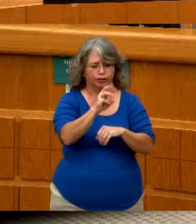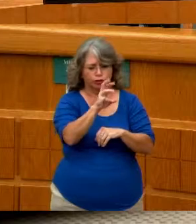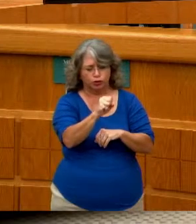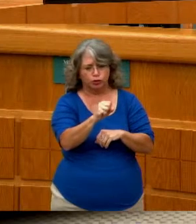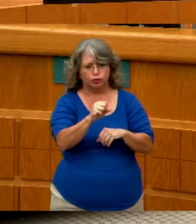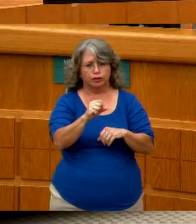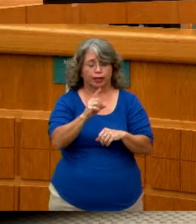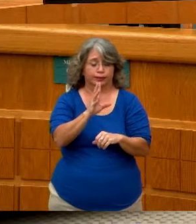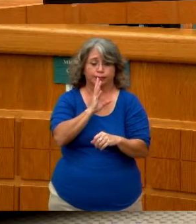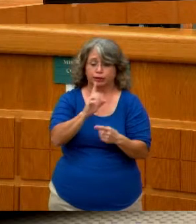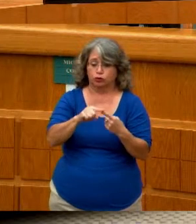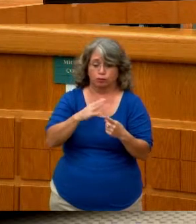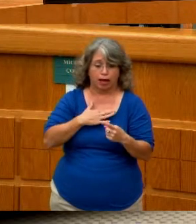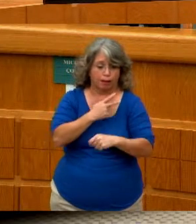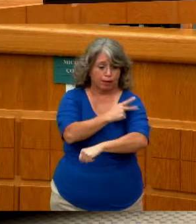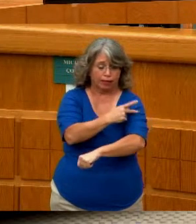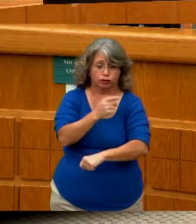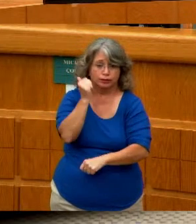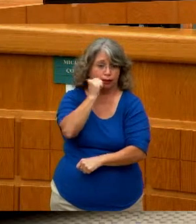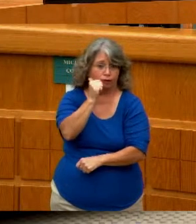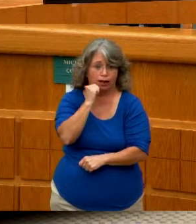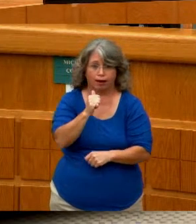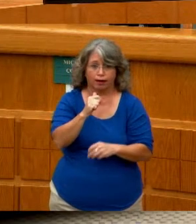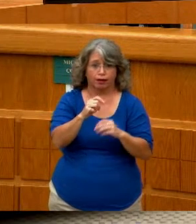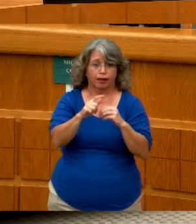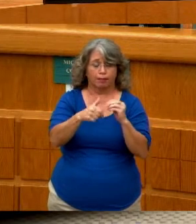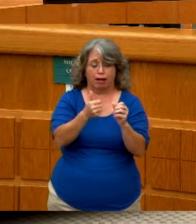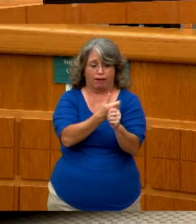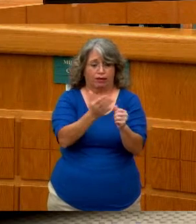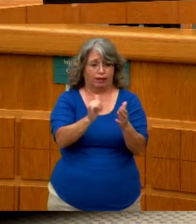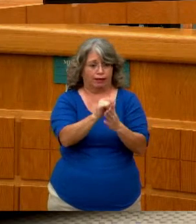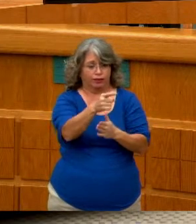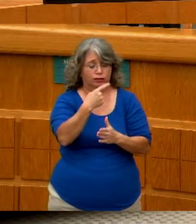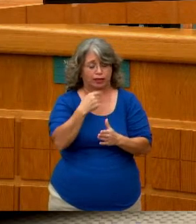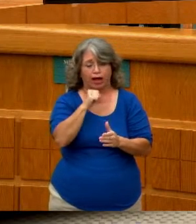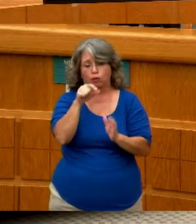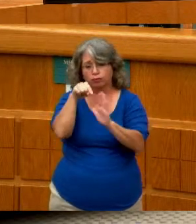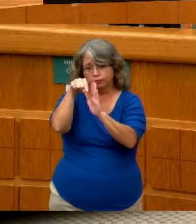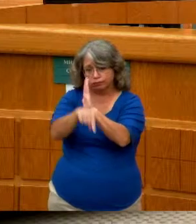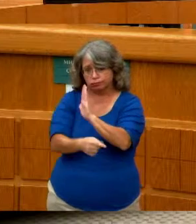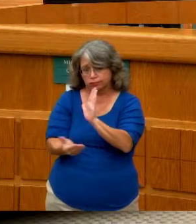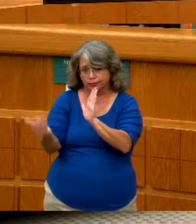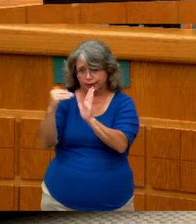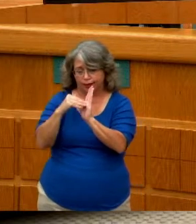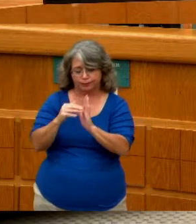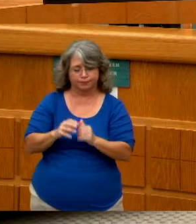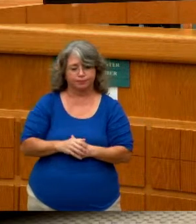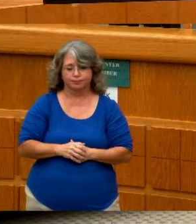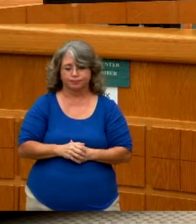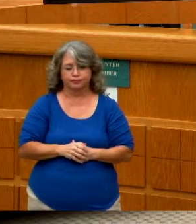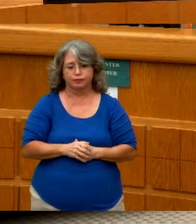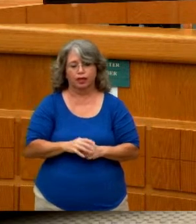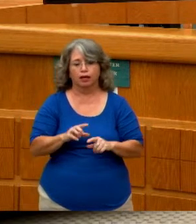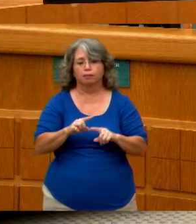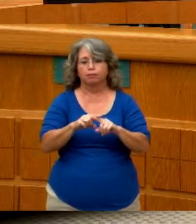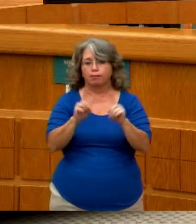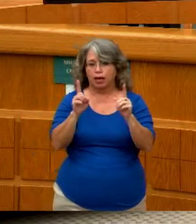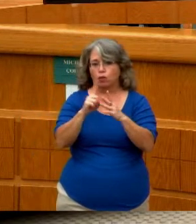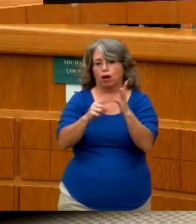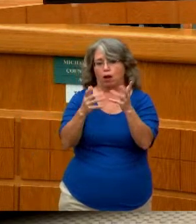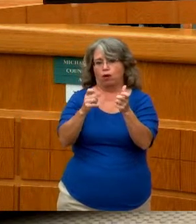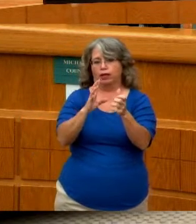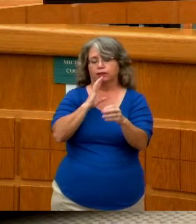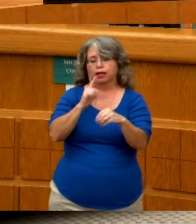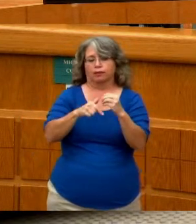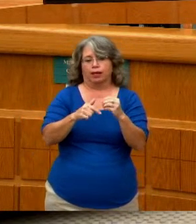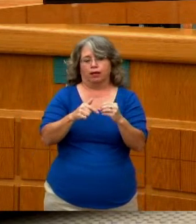on news channels and also in my clinic in other areas to my patients every day about everything that she said. Today I won't